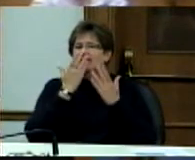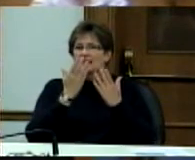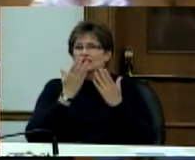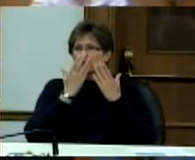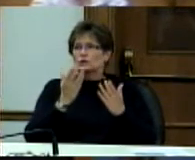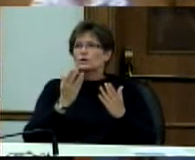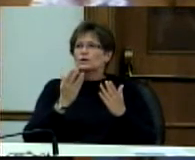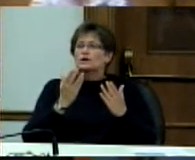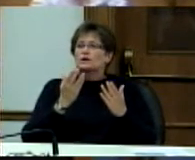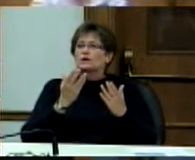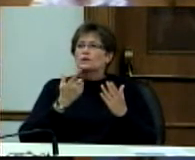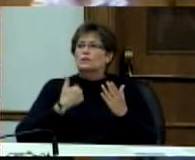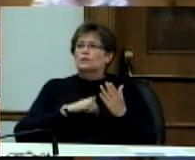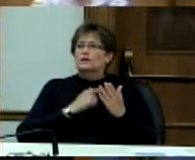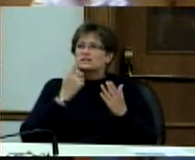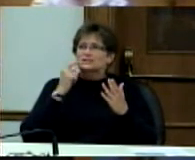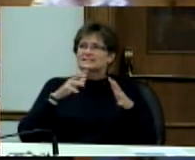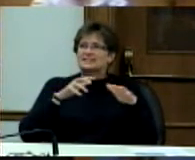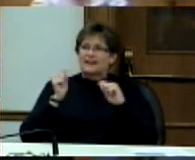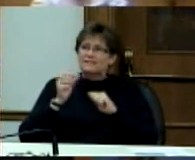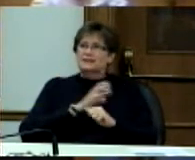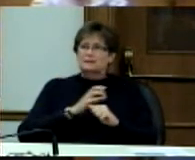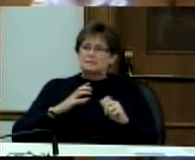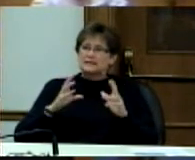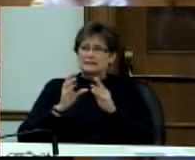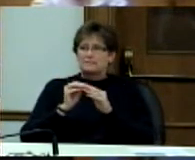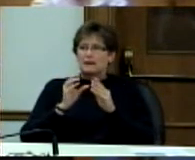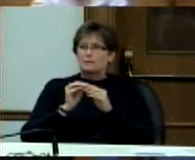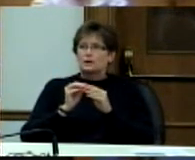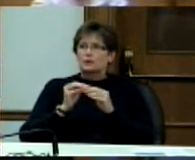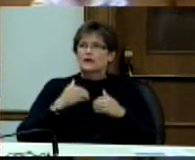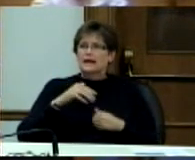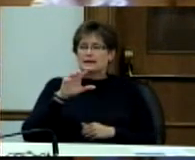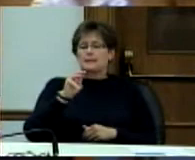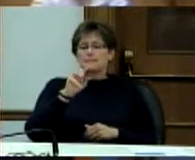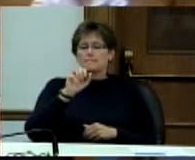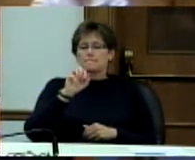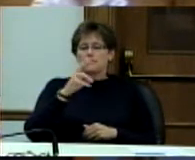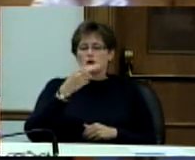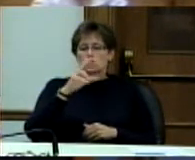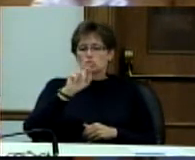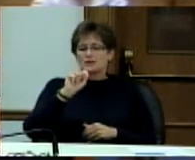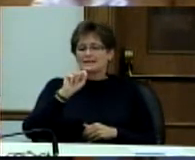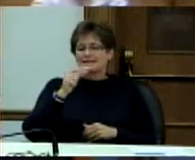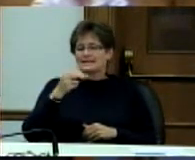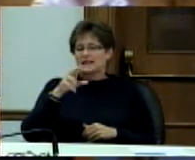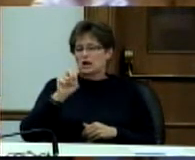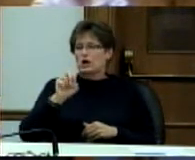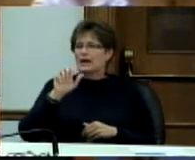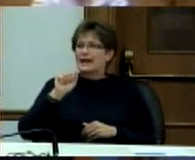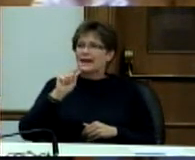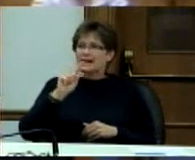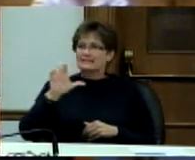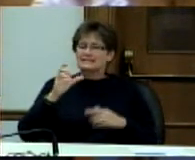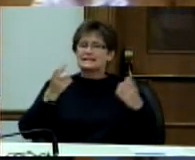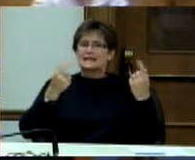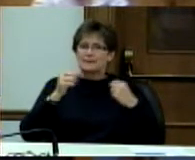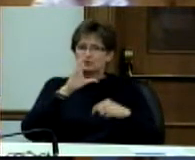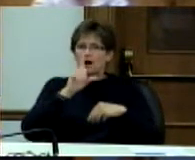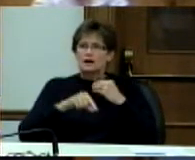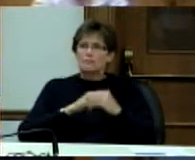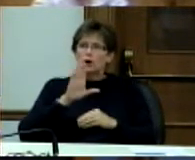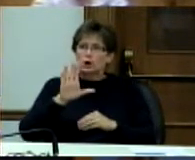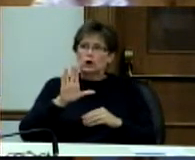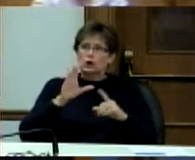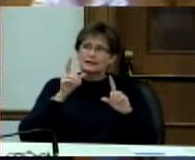All right, thank you. In fact, we just left our Curriculum Advisory Committee meeting. Tonight we had Margaret Gare, the principal of ALC, come and speak to